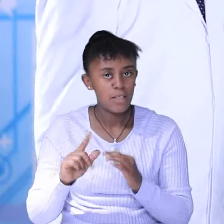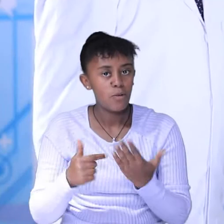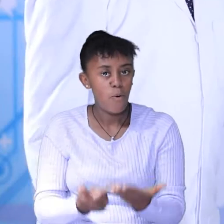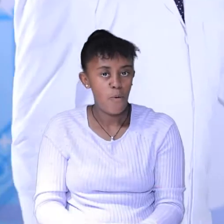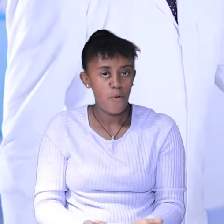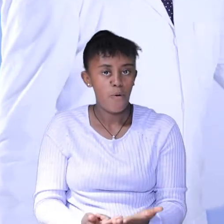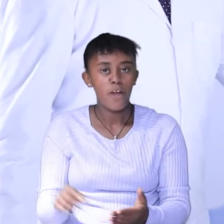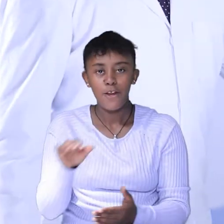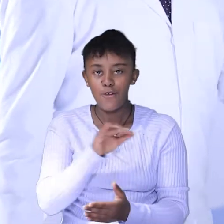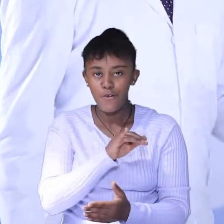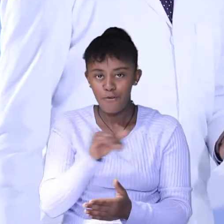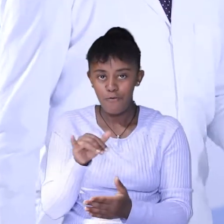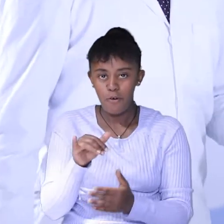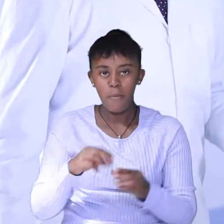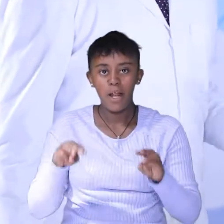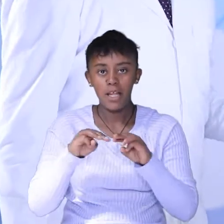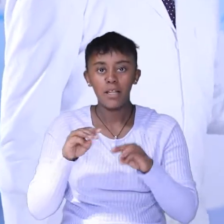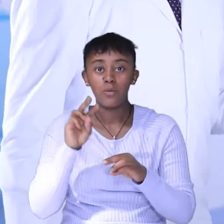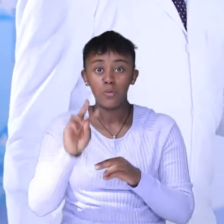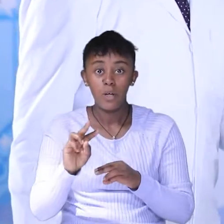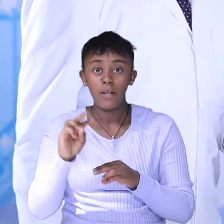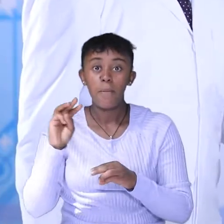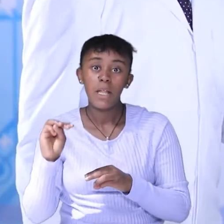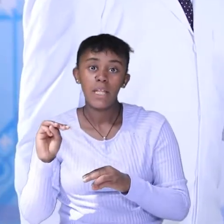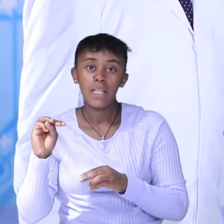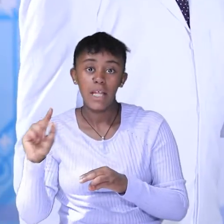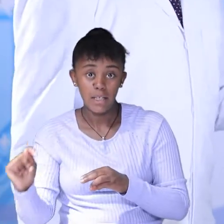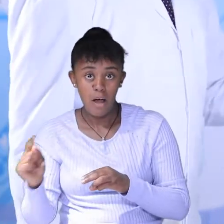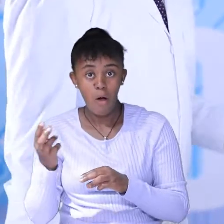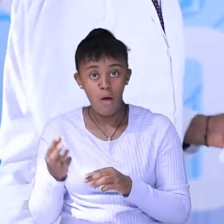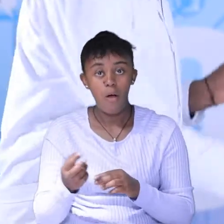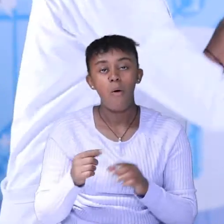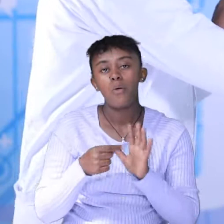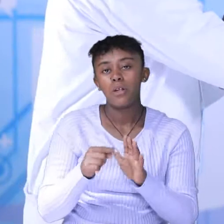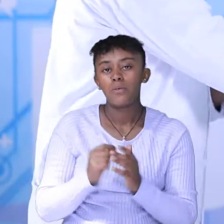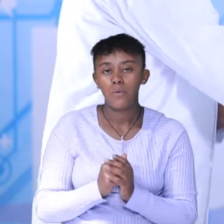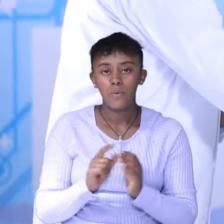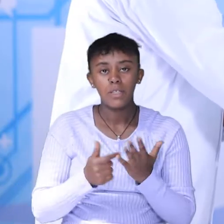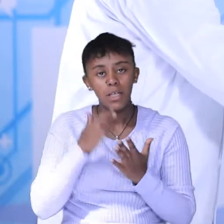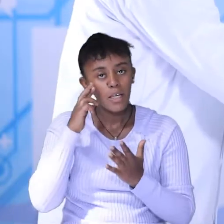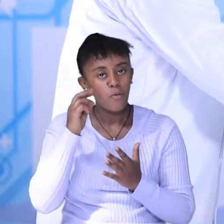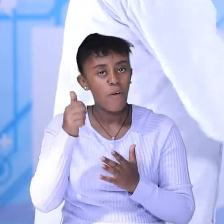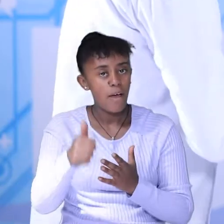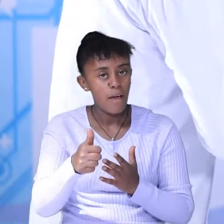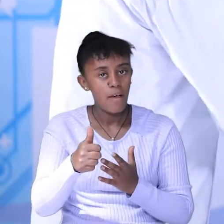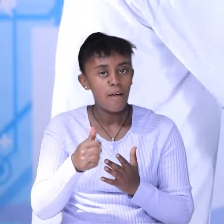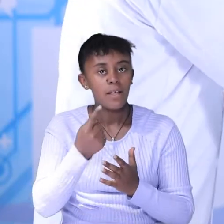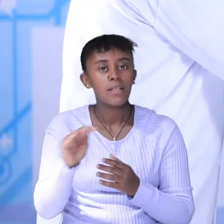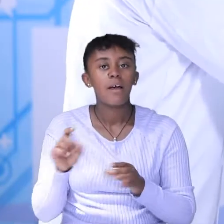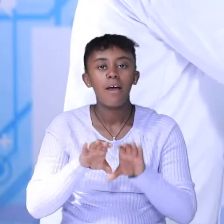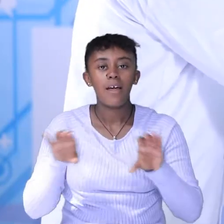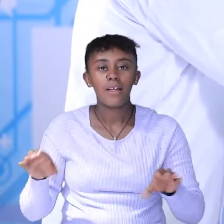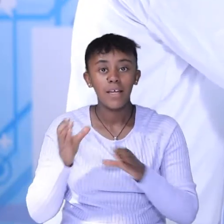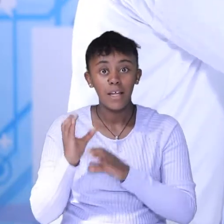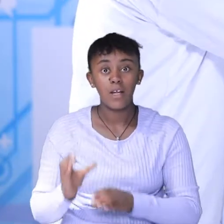so in a uniform magnetic field of 12 millitesla oriented as shown. So in the case of A, the current